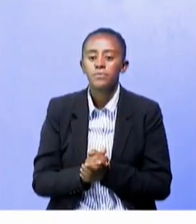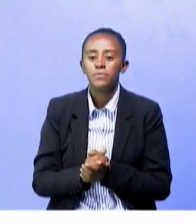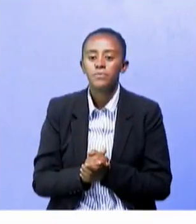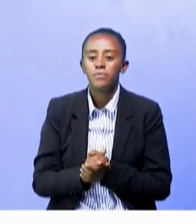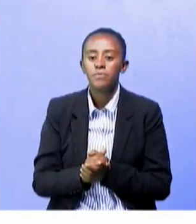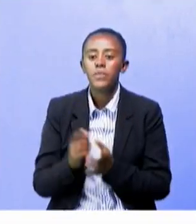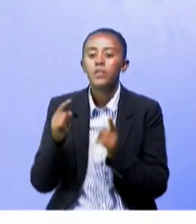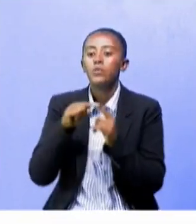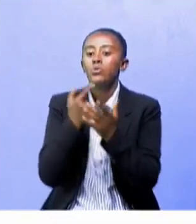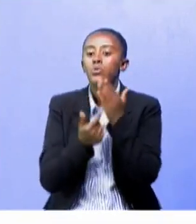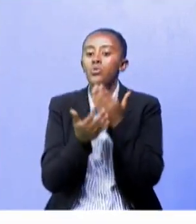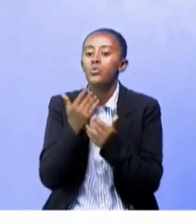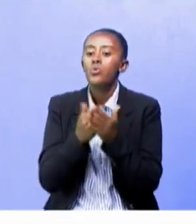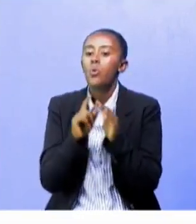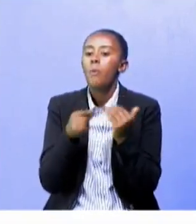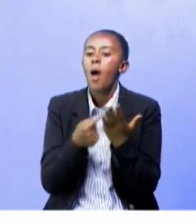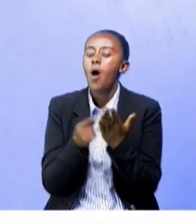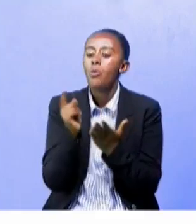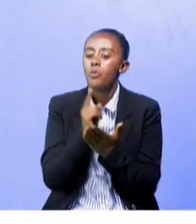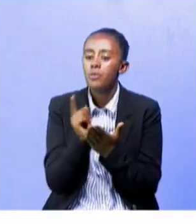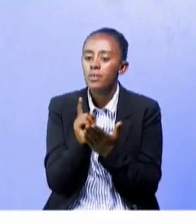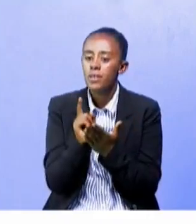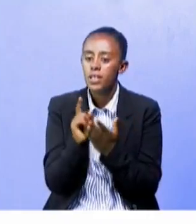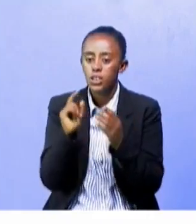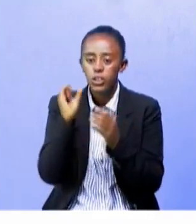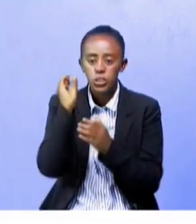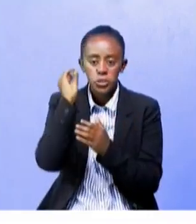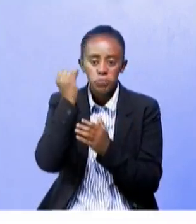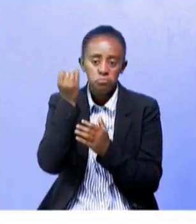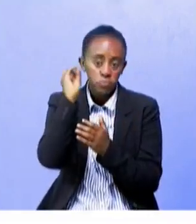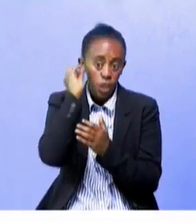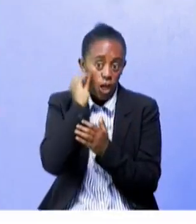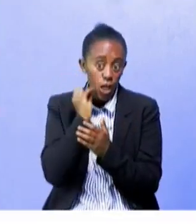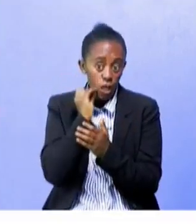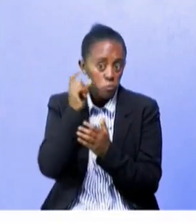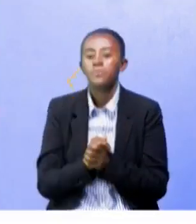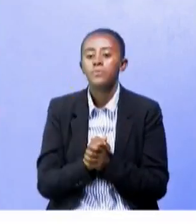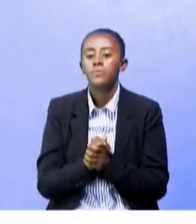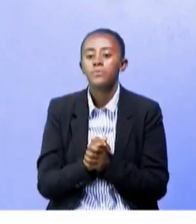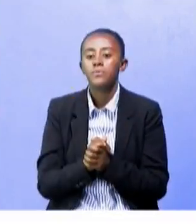to talk about what? Gender equality.